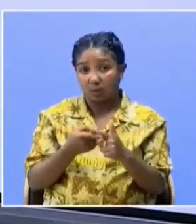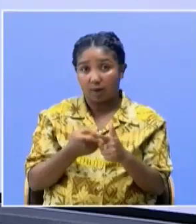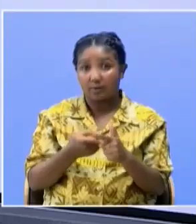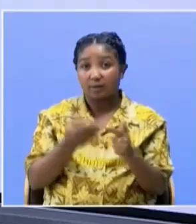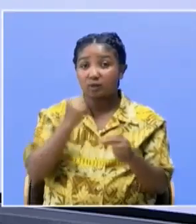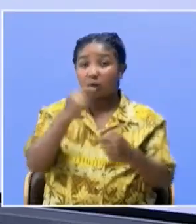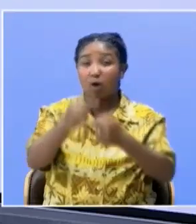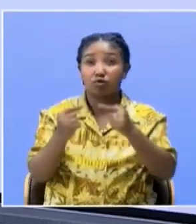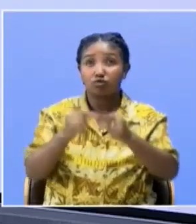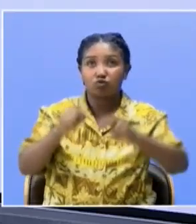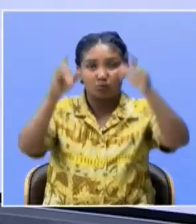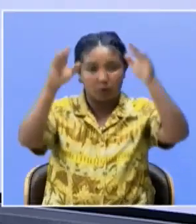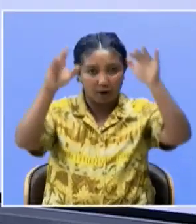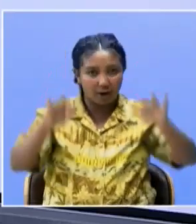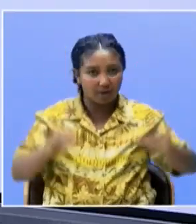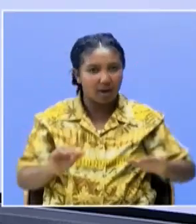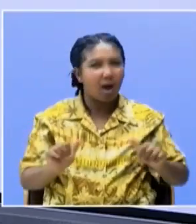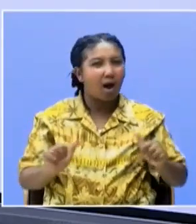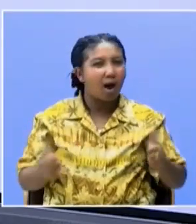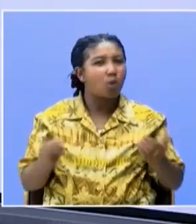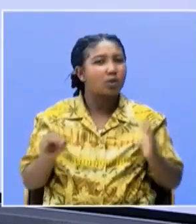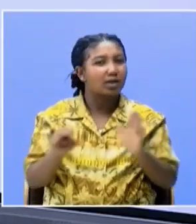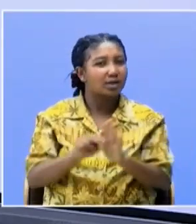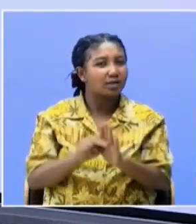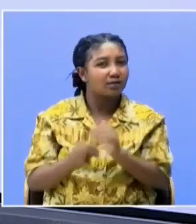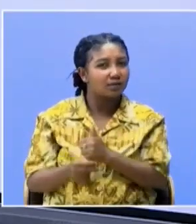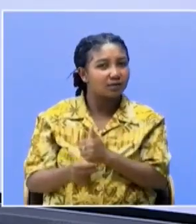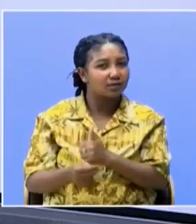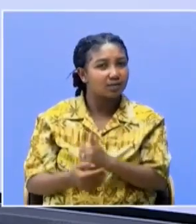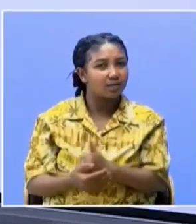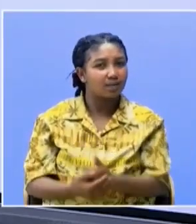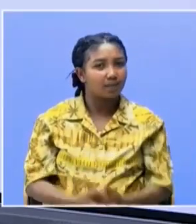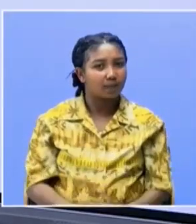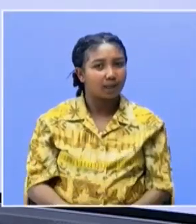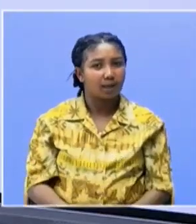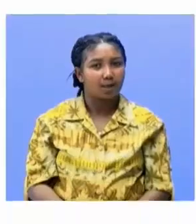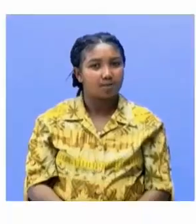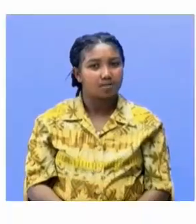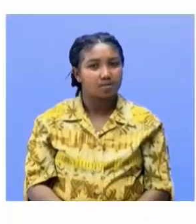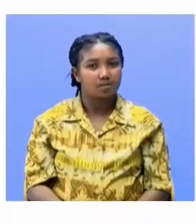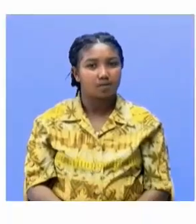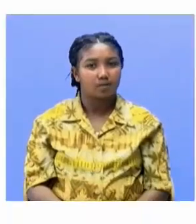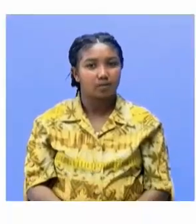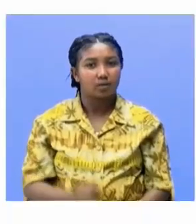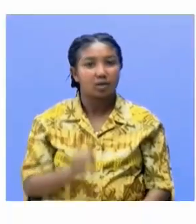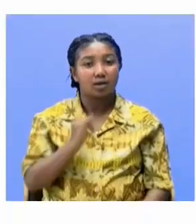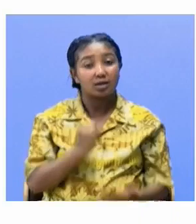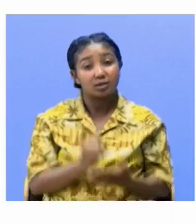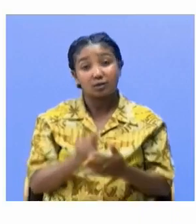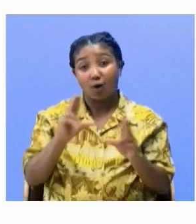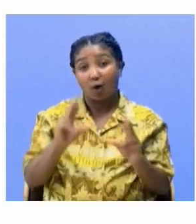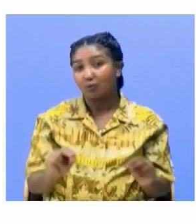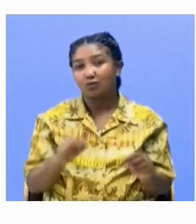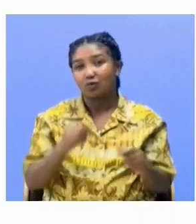it's going to rain. How can we make it negative? Yes, it's not going to